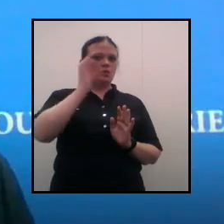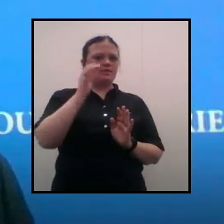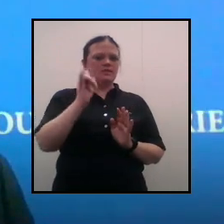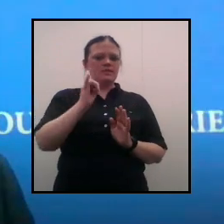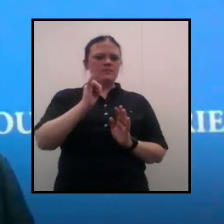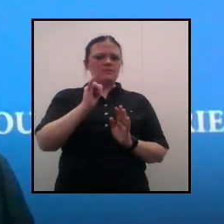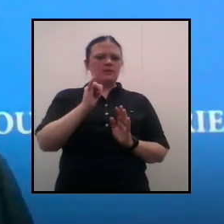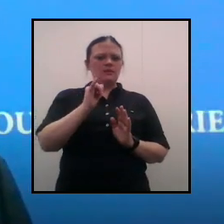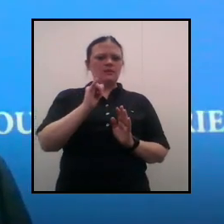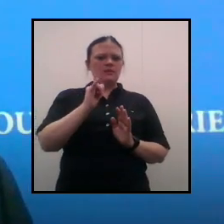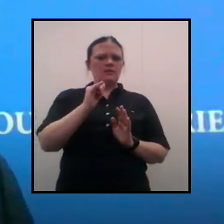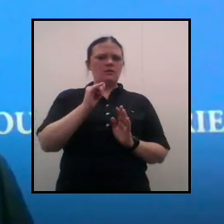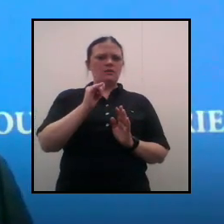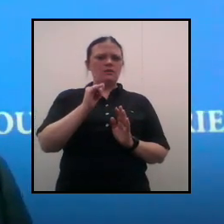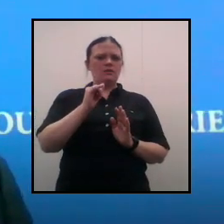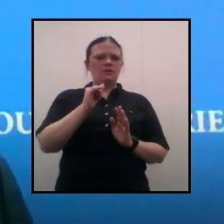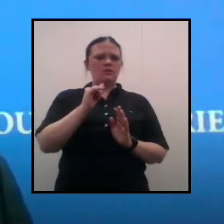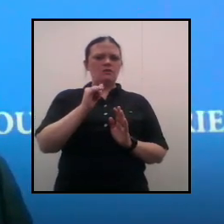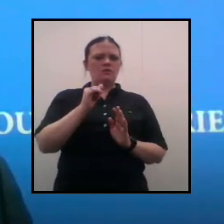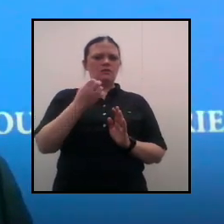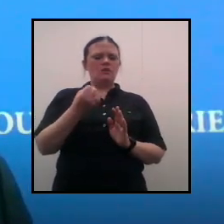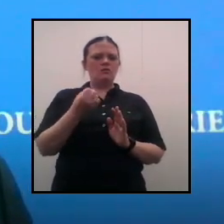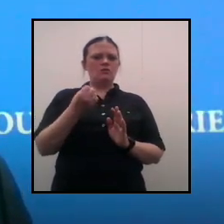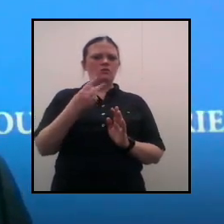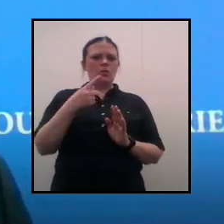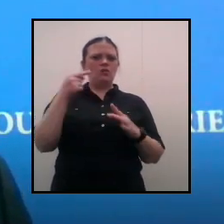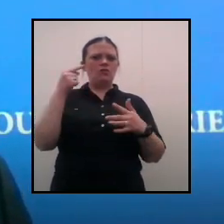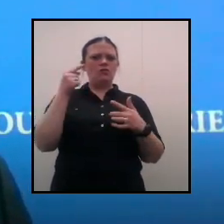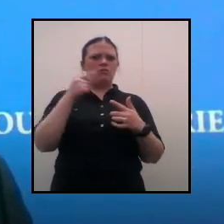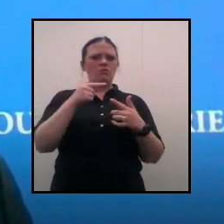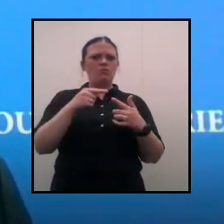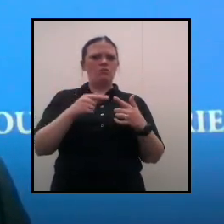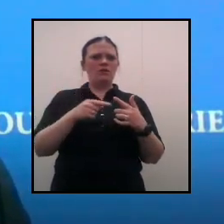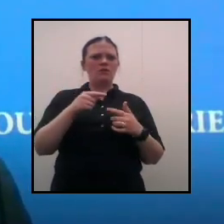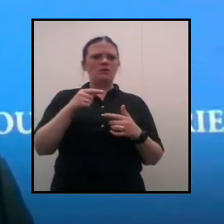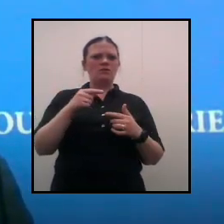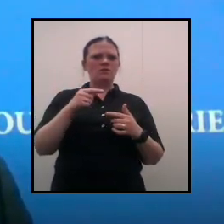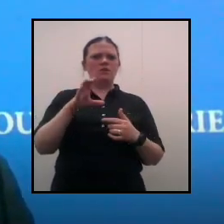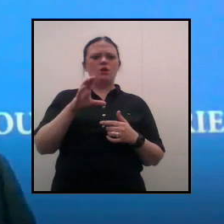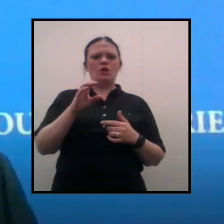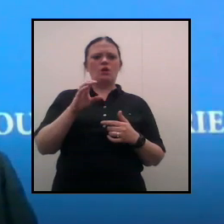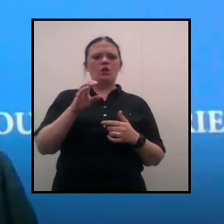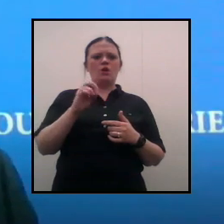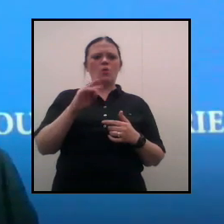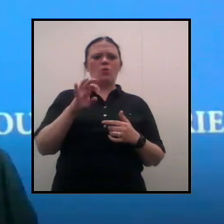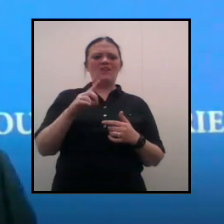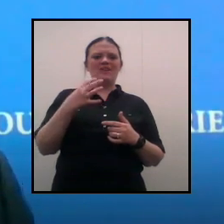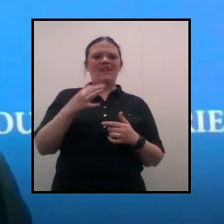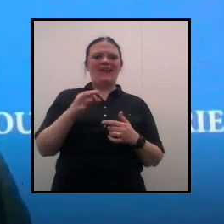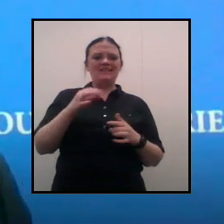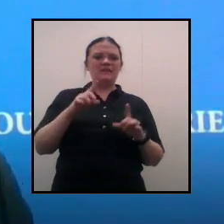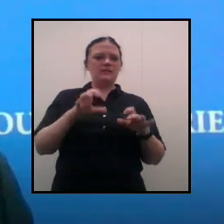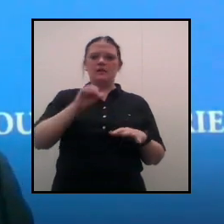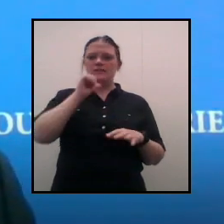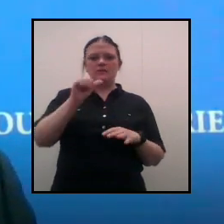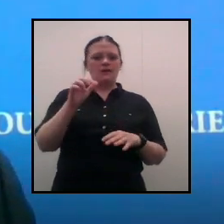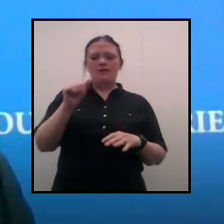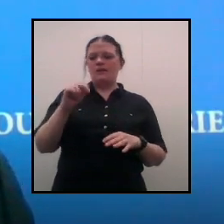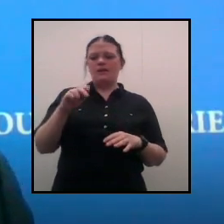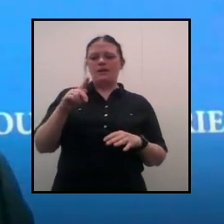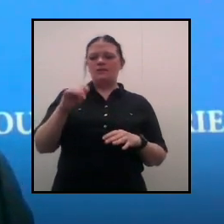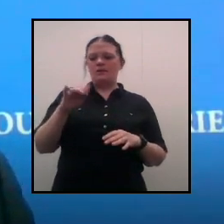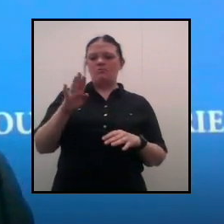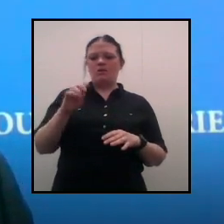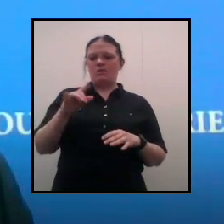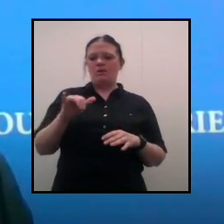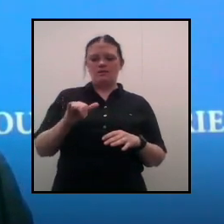the 12 points of light, though, concerned the COVID-19 test, not so much the antibody, but the COVID-19. Are you saying that you